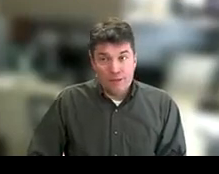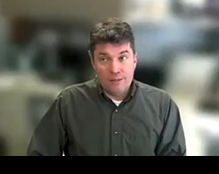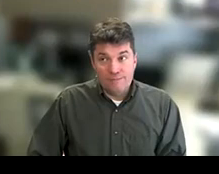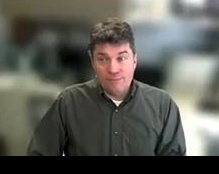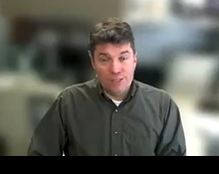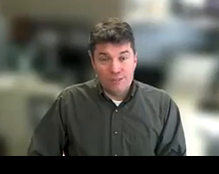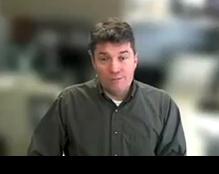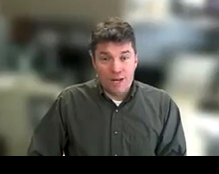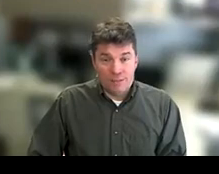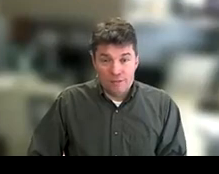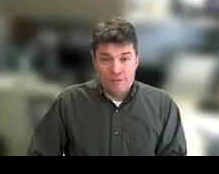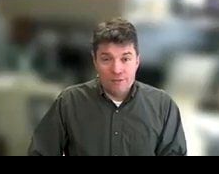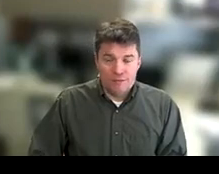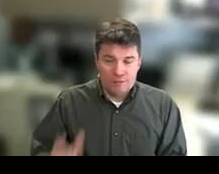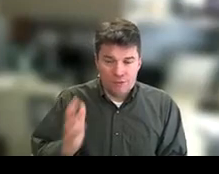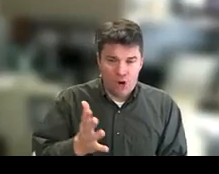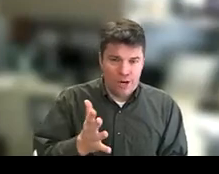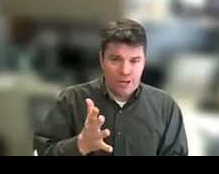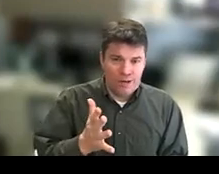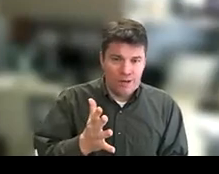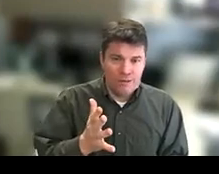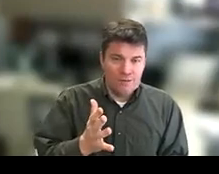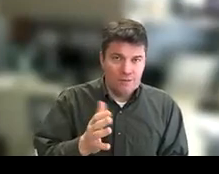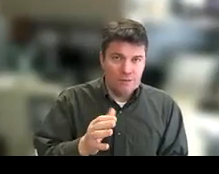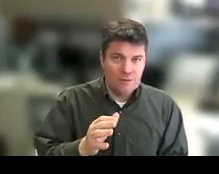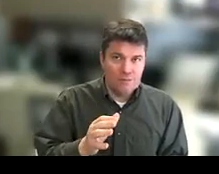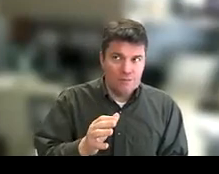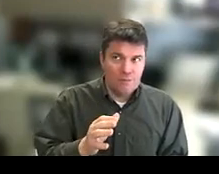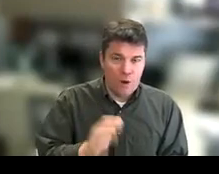available. There's lots of targeted